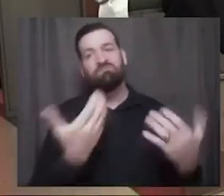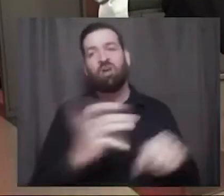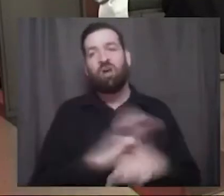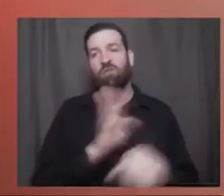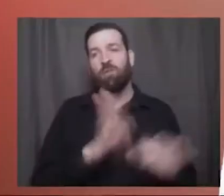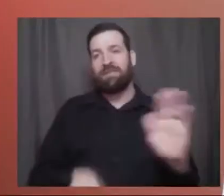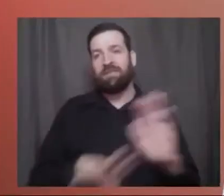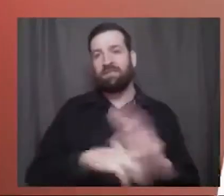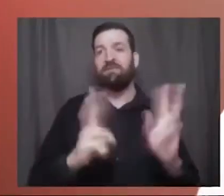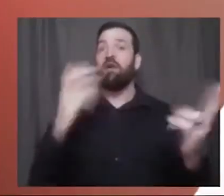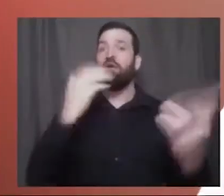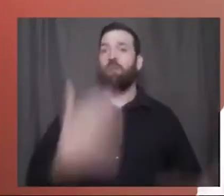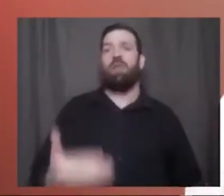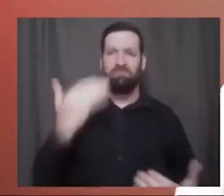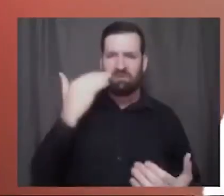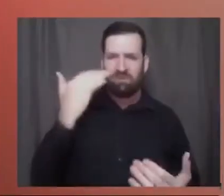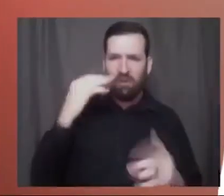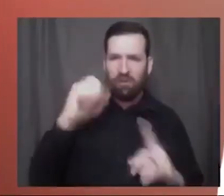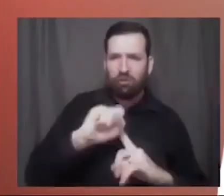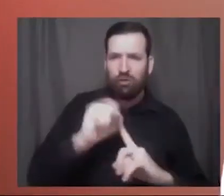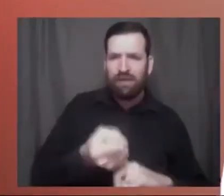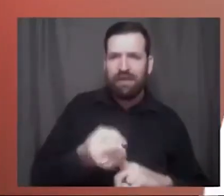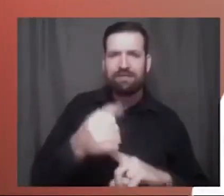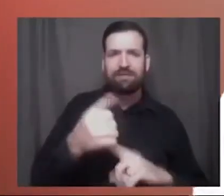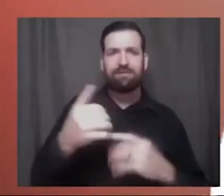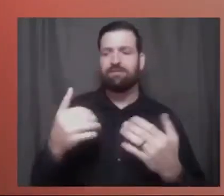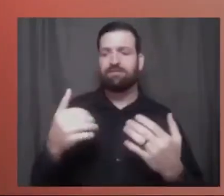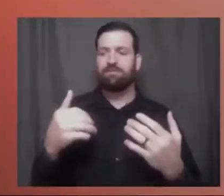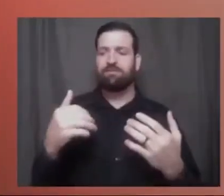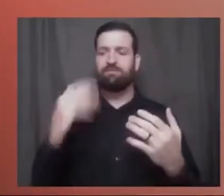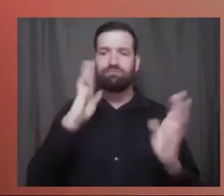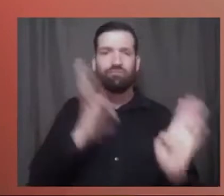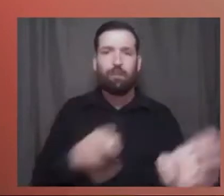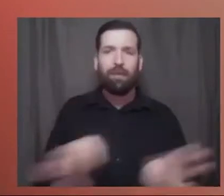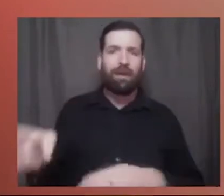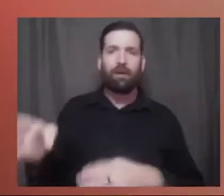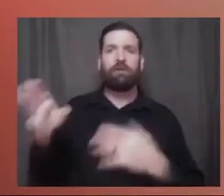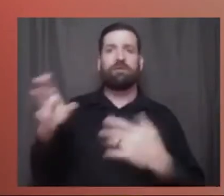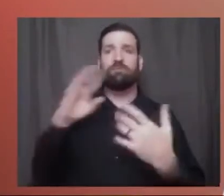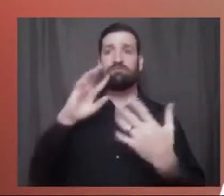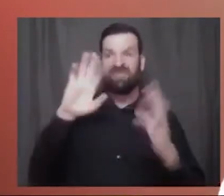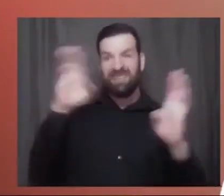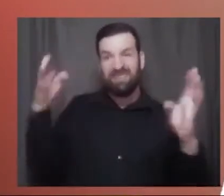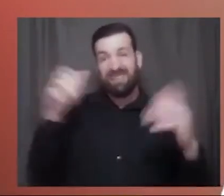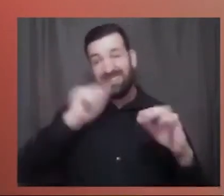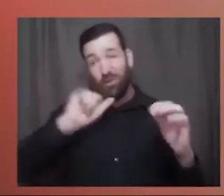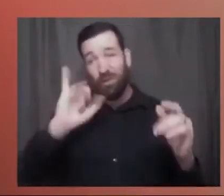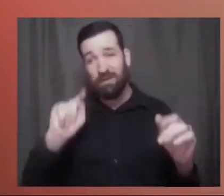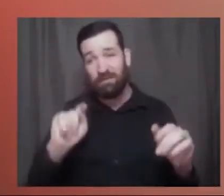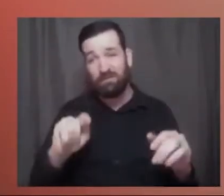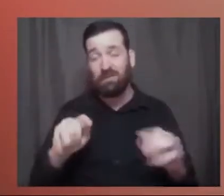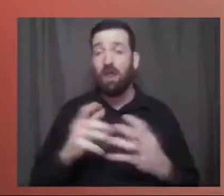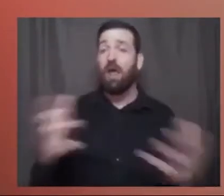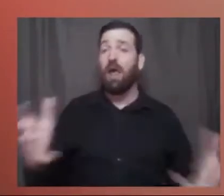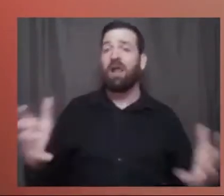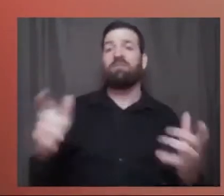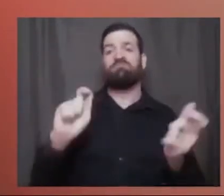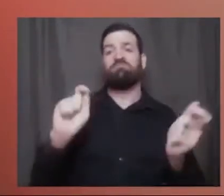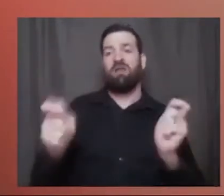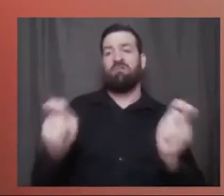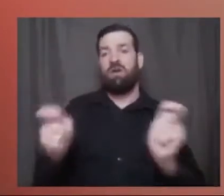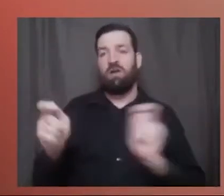You know the circumstances and you prepare for it and you deal with it. And I think a lot of it is modifiable. And again, we